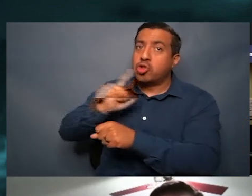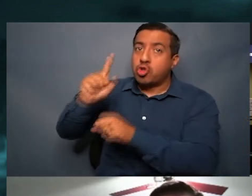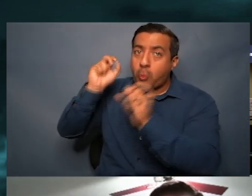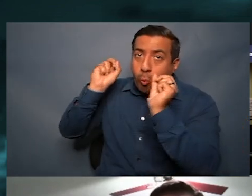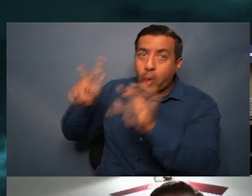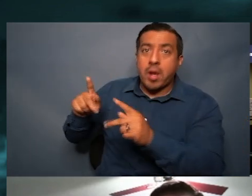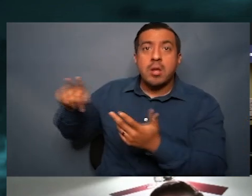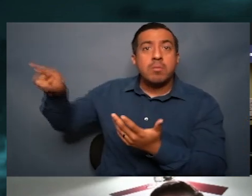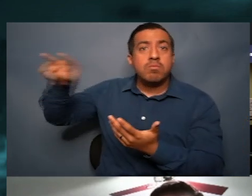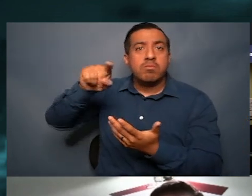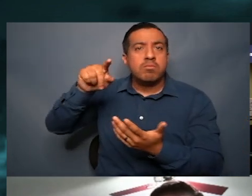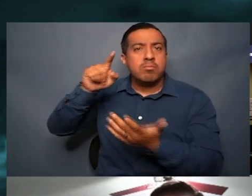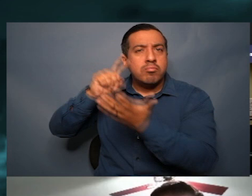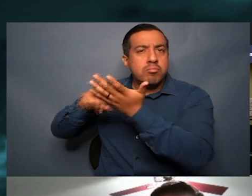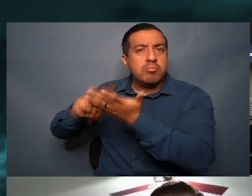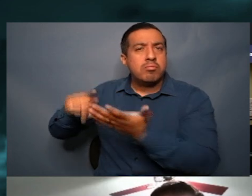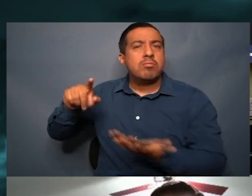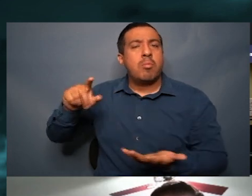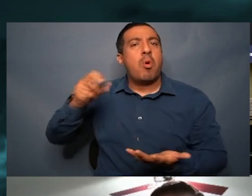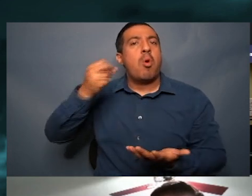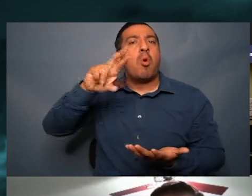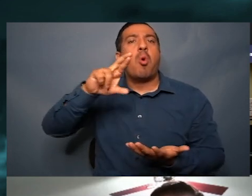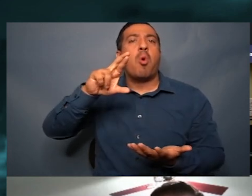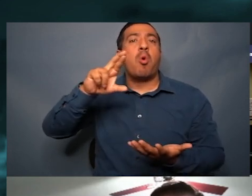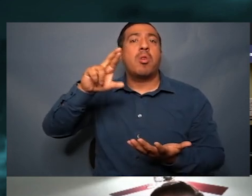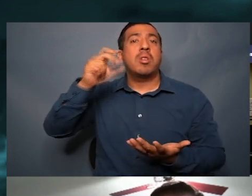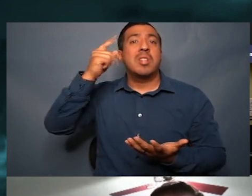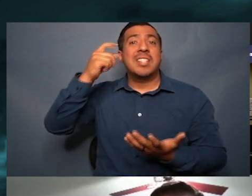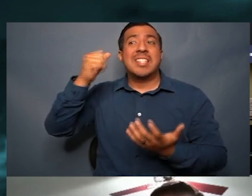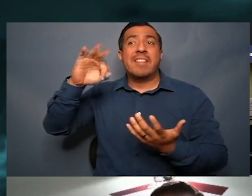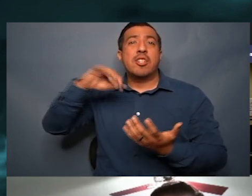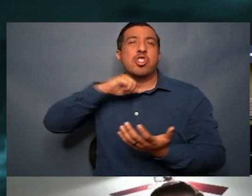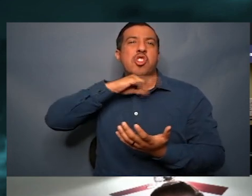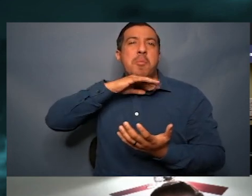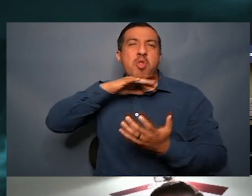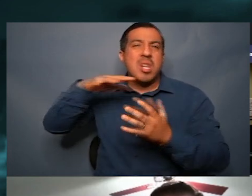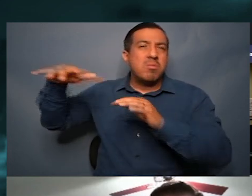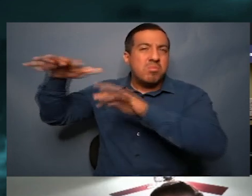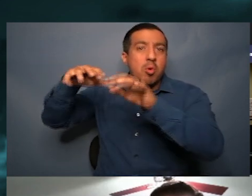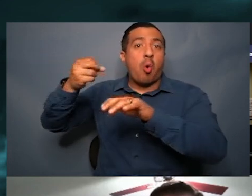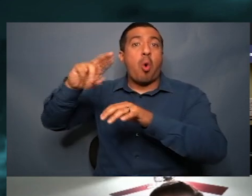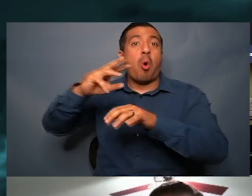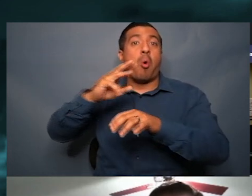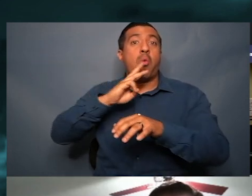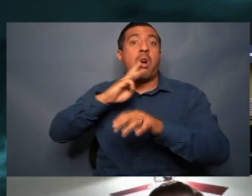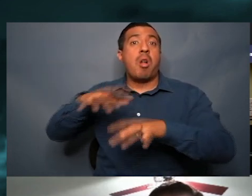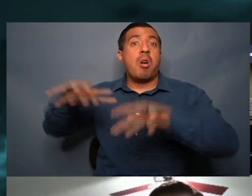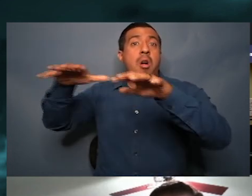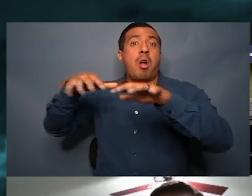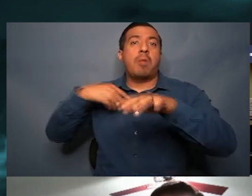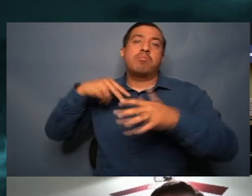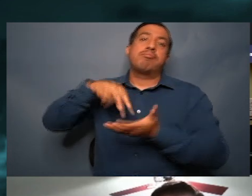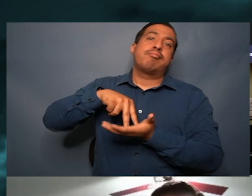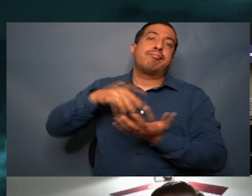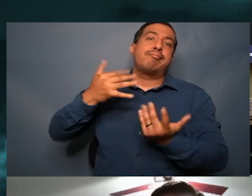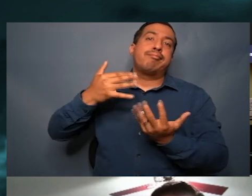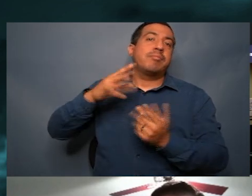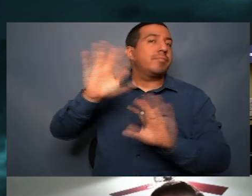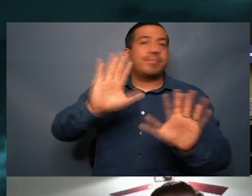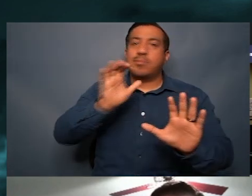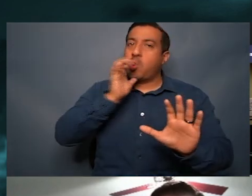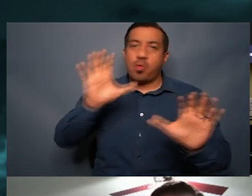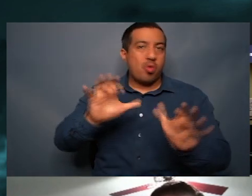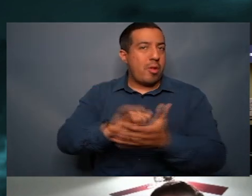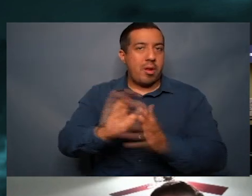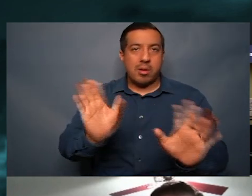they're okay. Additionally, look for with the debris, or if you see high water, don't wade in the water. I think there's a lot